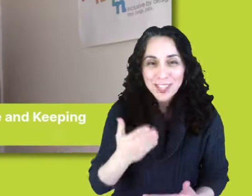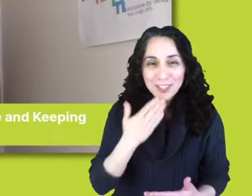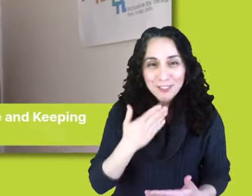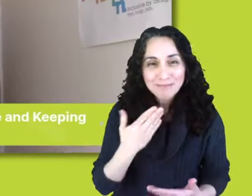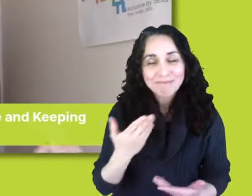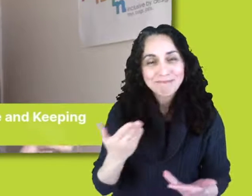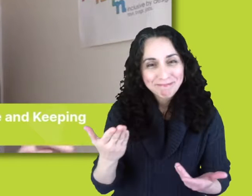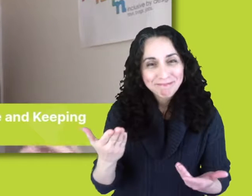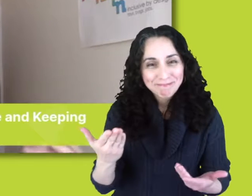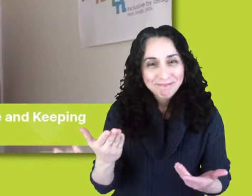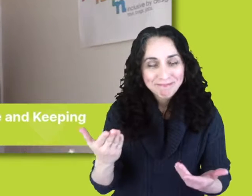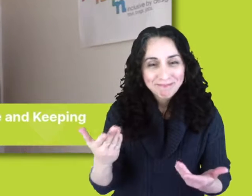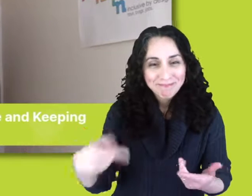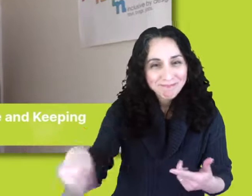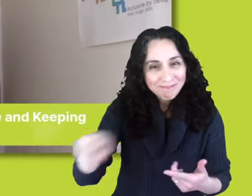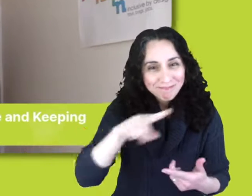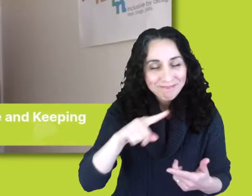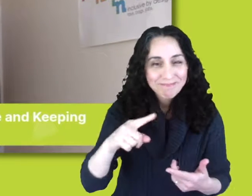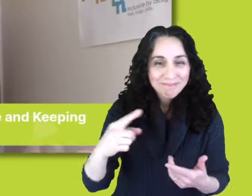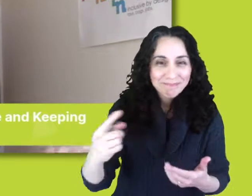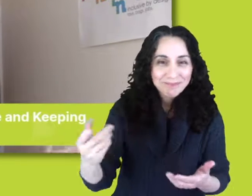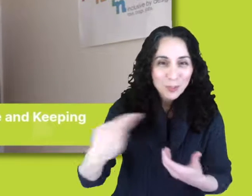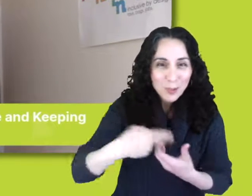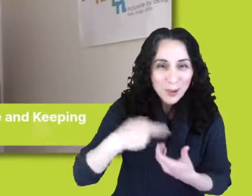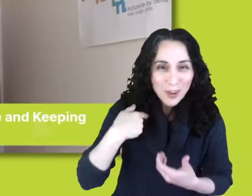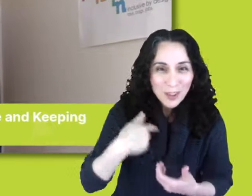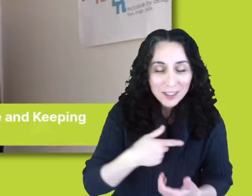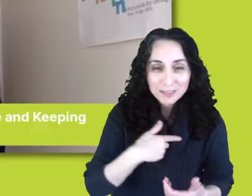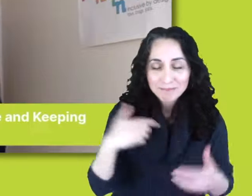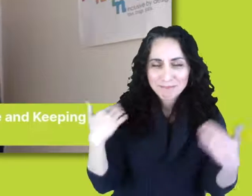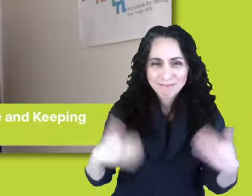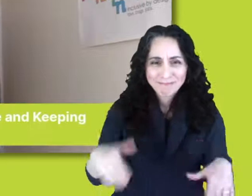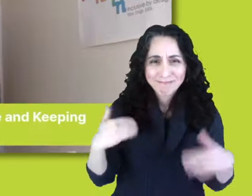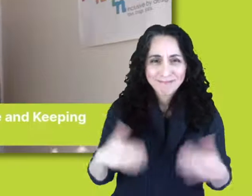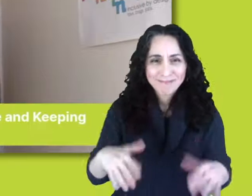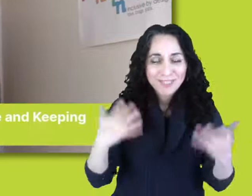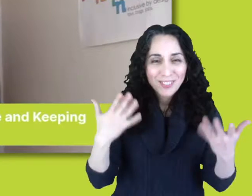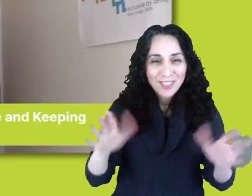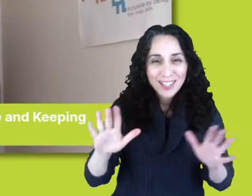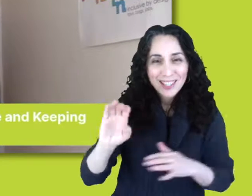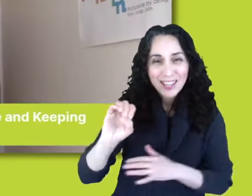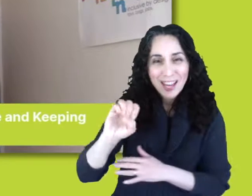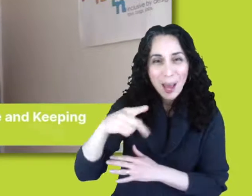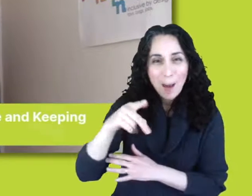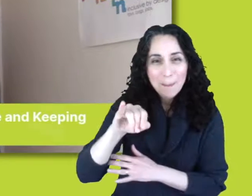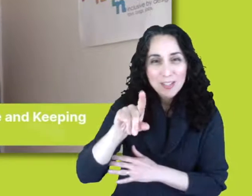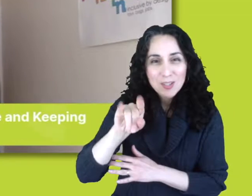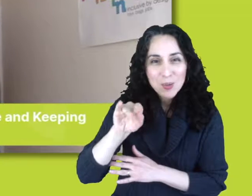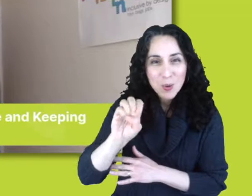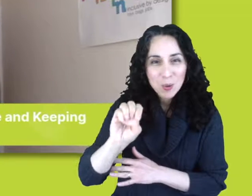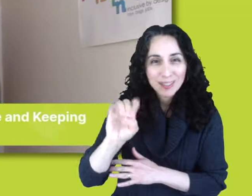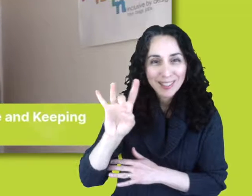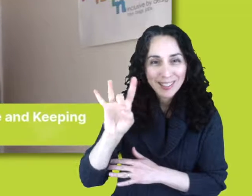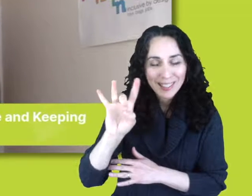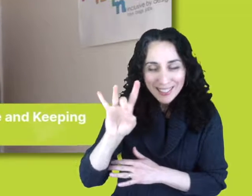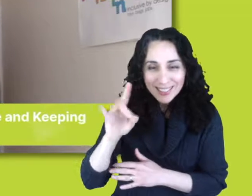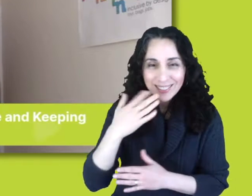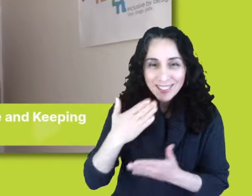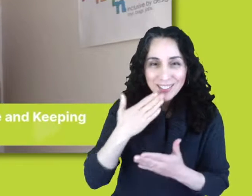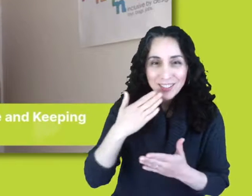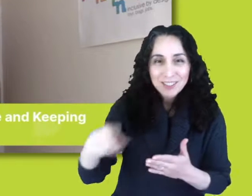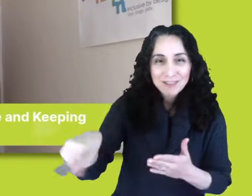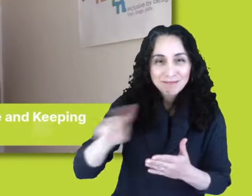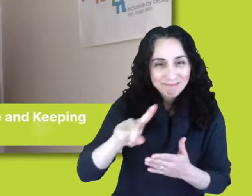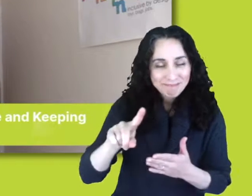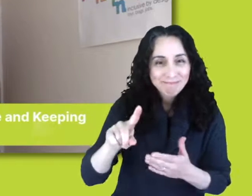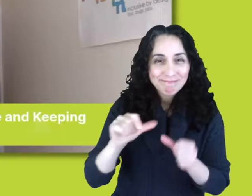joining us. It's so crazy to think now that we're already up to episode 8, and thank you to everyone who continuously